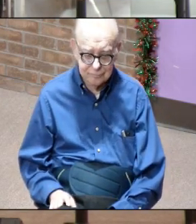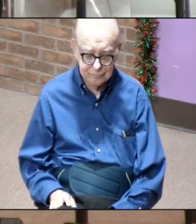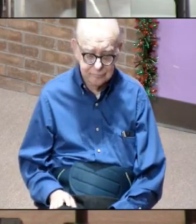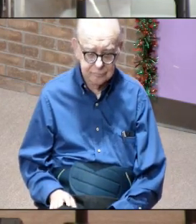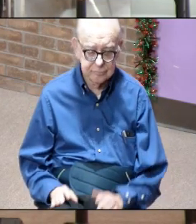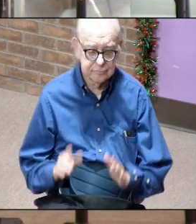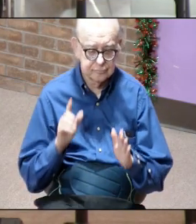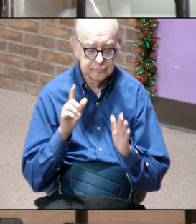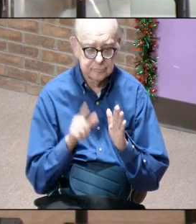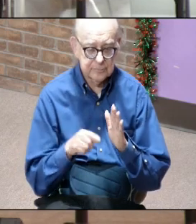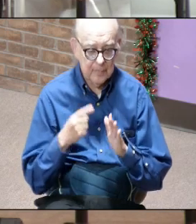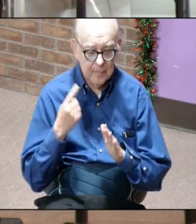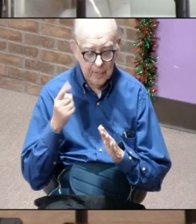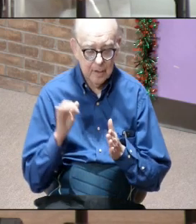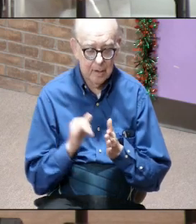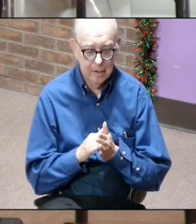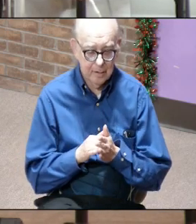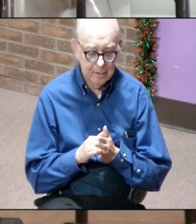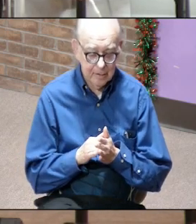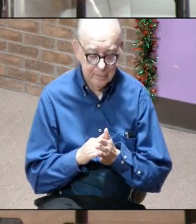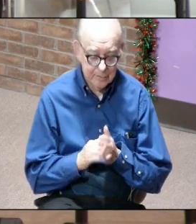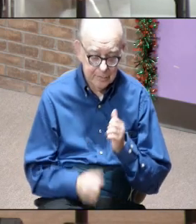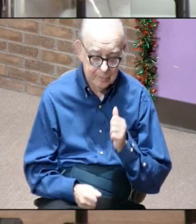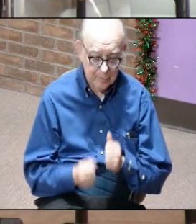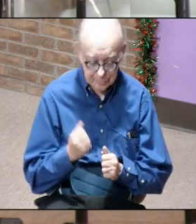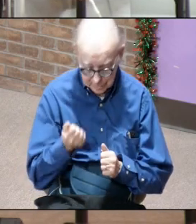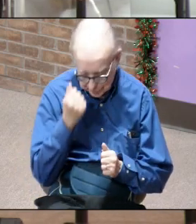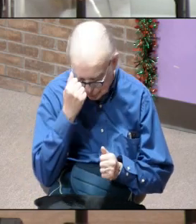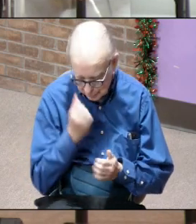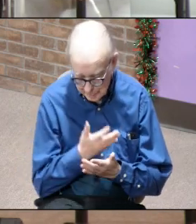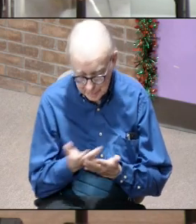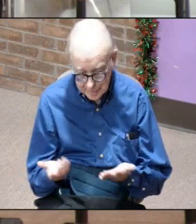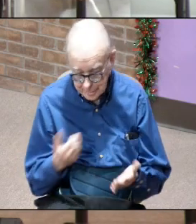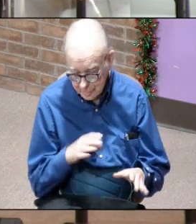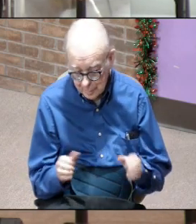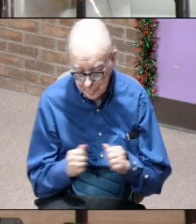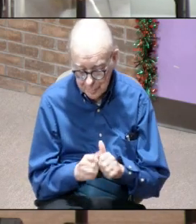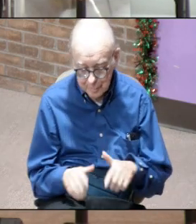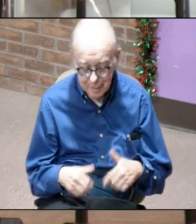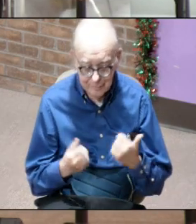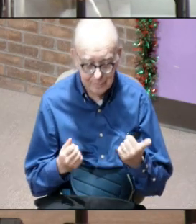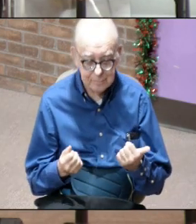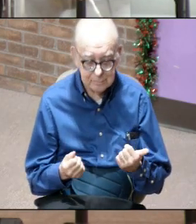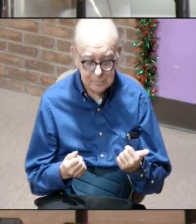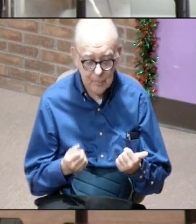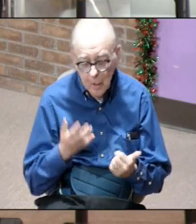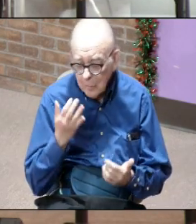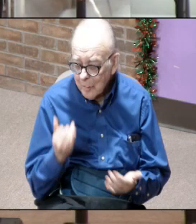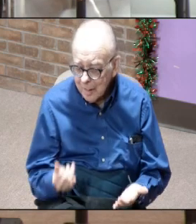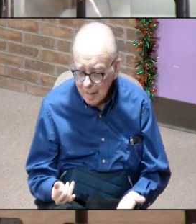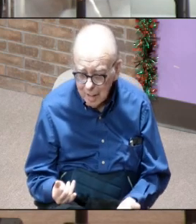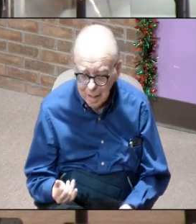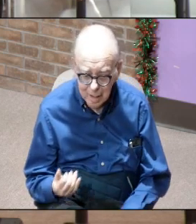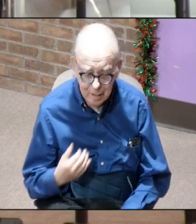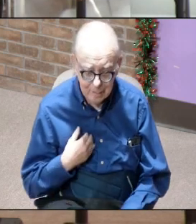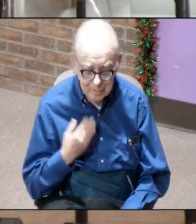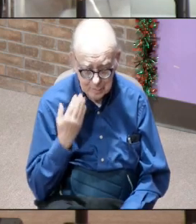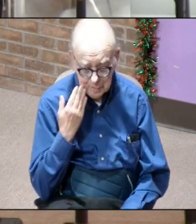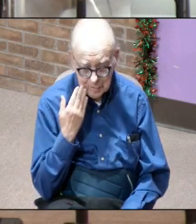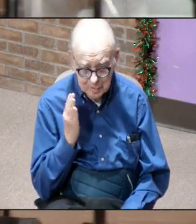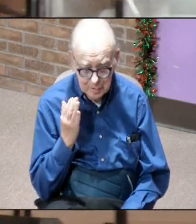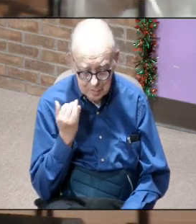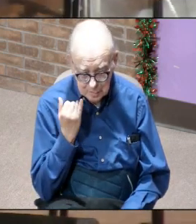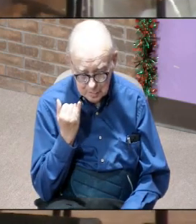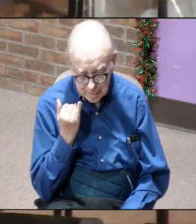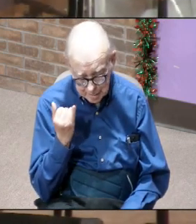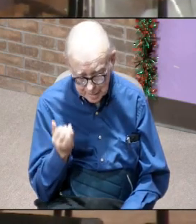But later on, I thought about that. That was the most stupid thing to do in your life. You want to know why? I have no idea who was in that